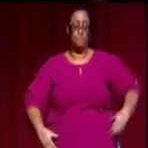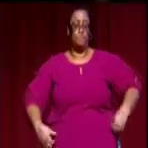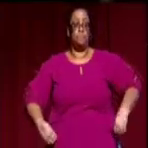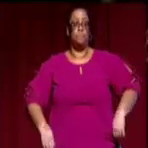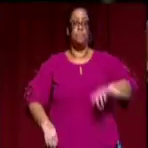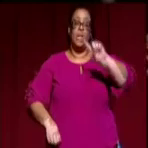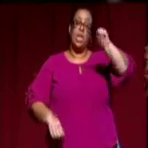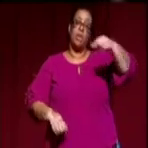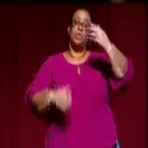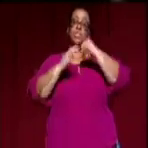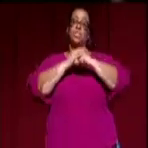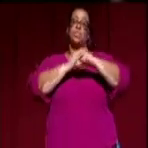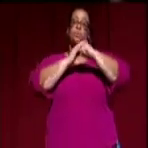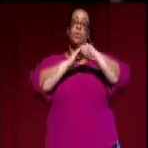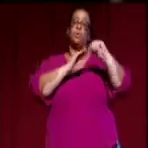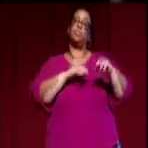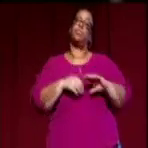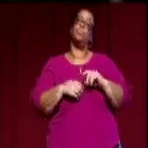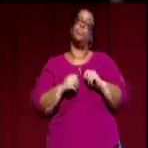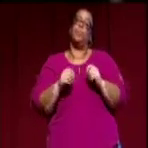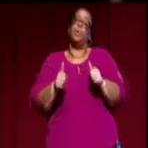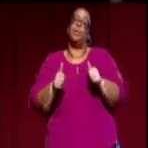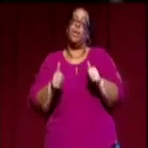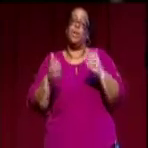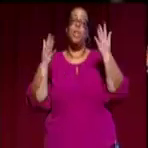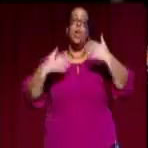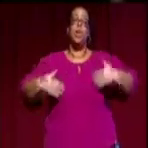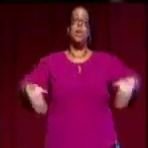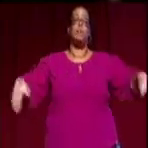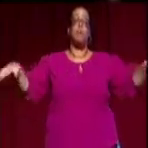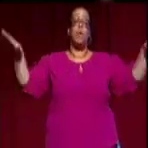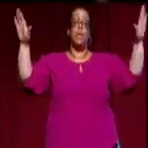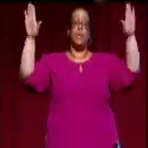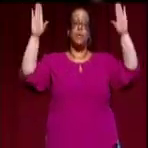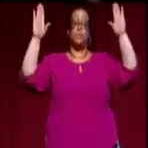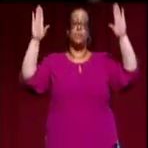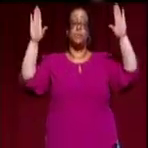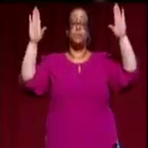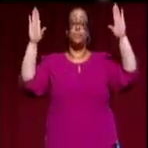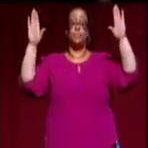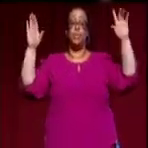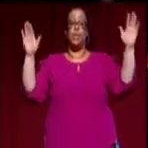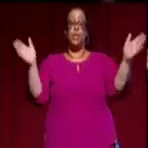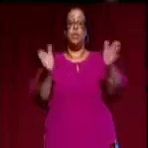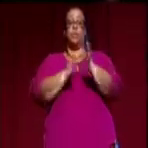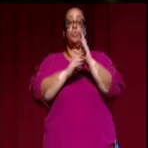We just worship really quickly. Wherever you are, just lift your hands and just sing.